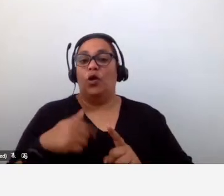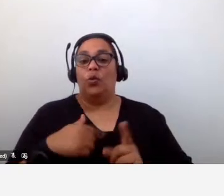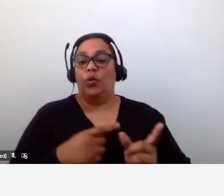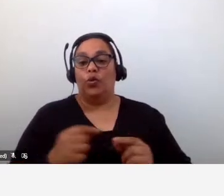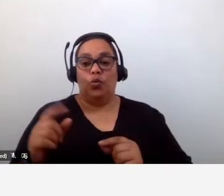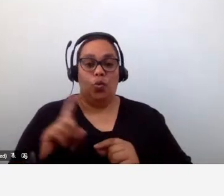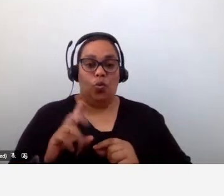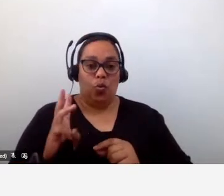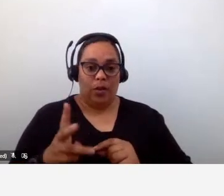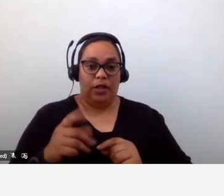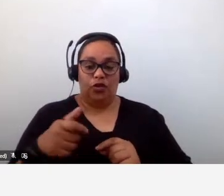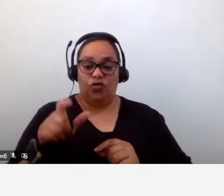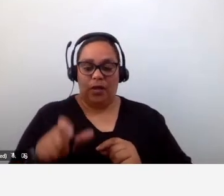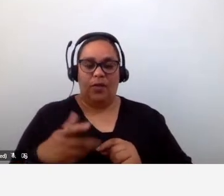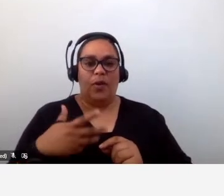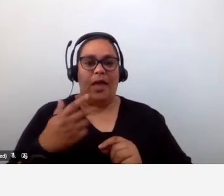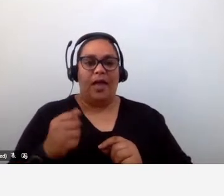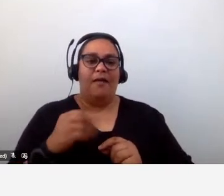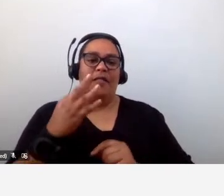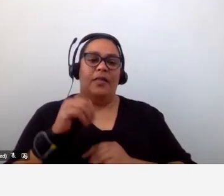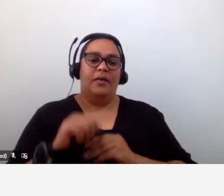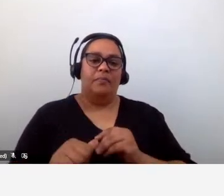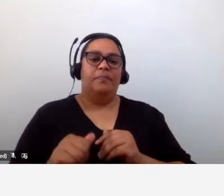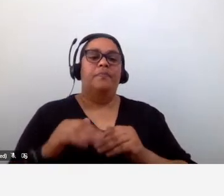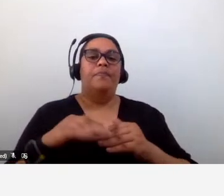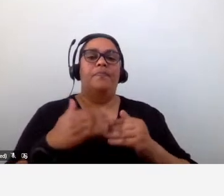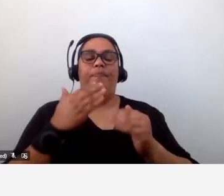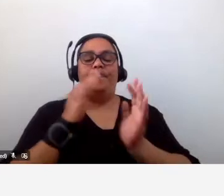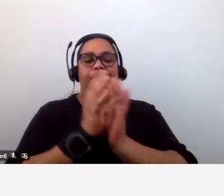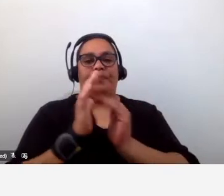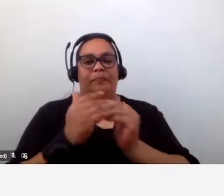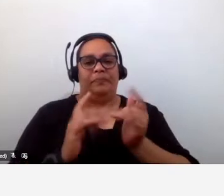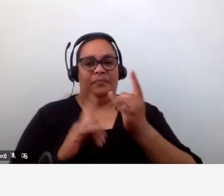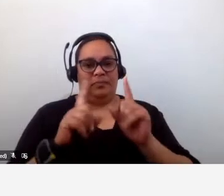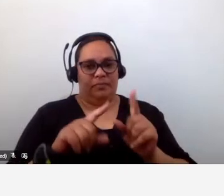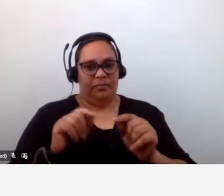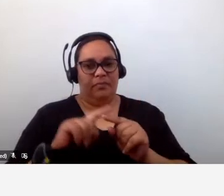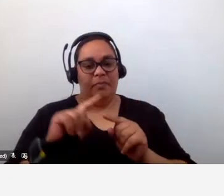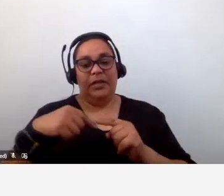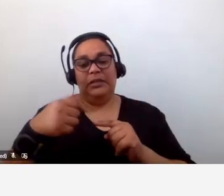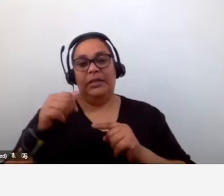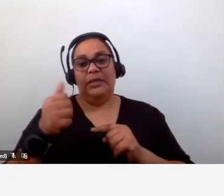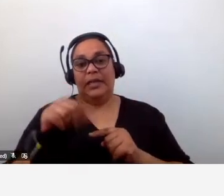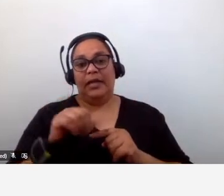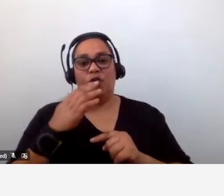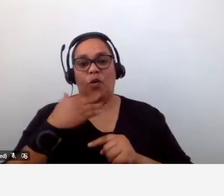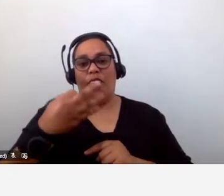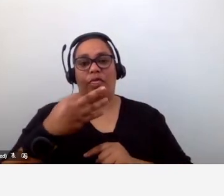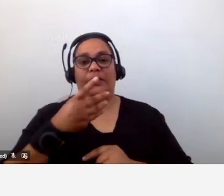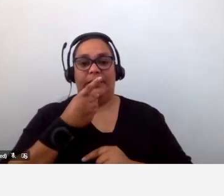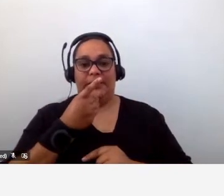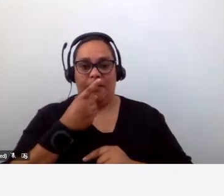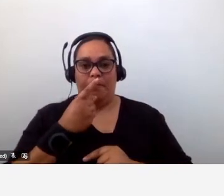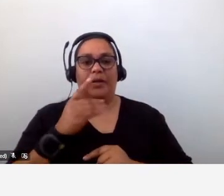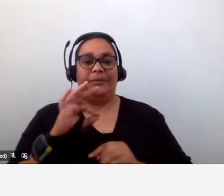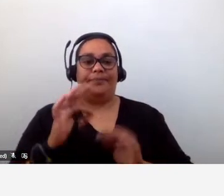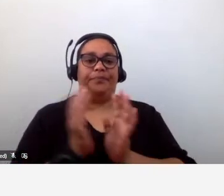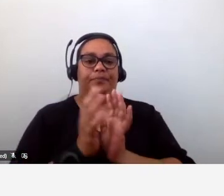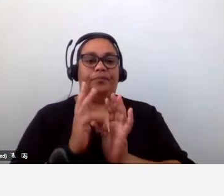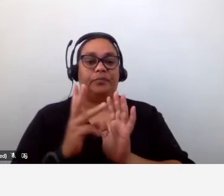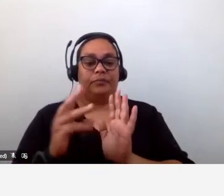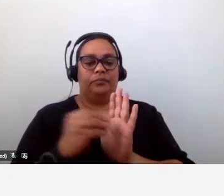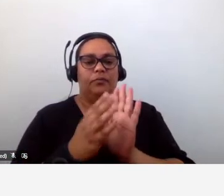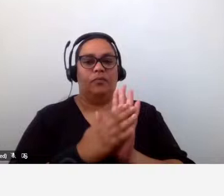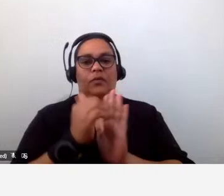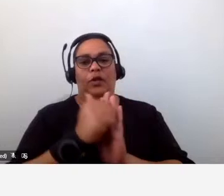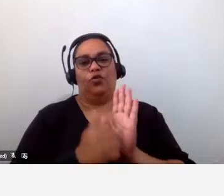do, Chair, is we have a quarterly meeting with the City of Cape Town, and our next meeting is in fact the 3rd of December. So we will put this on